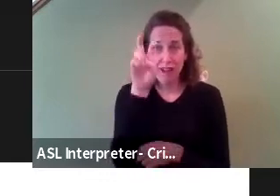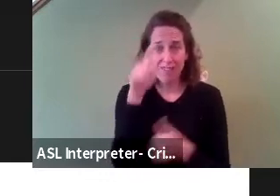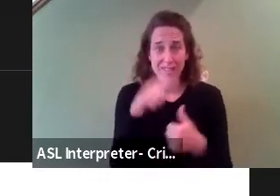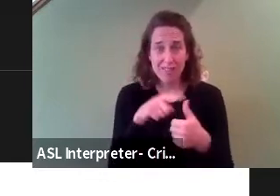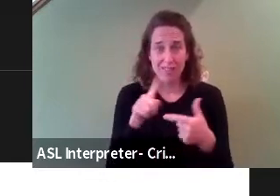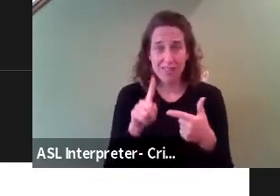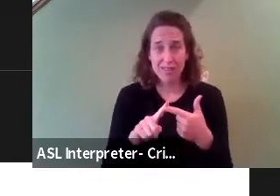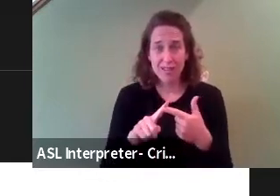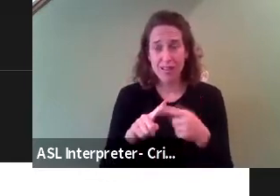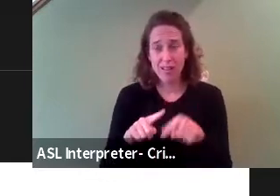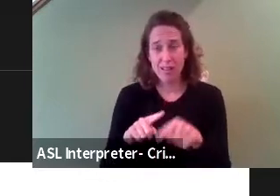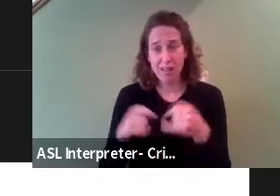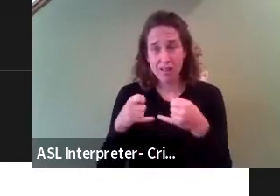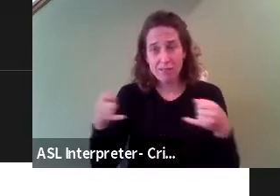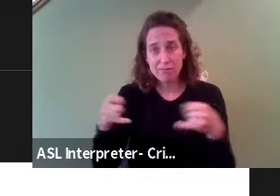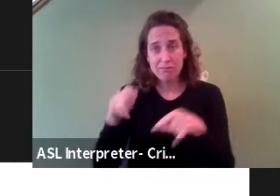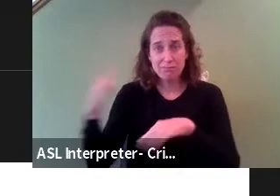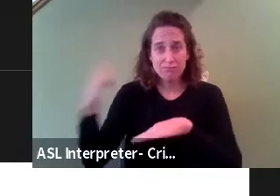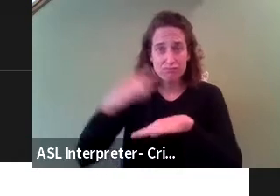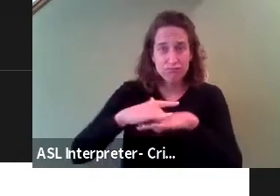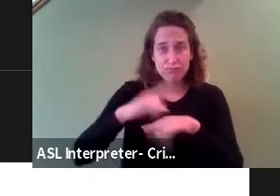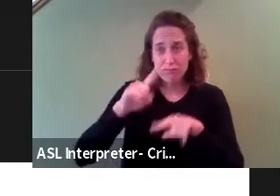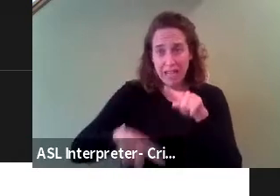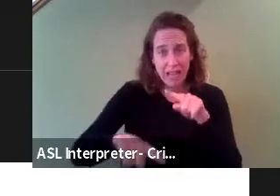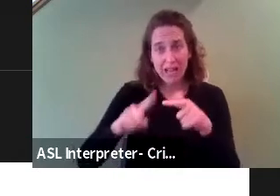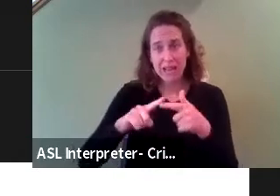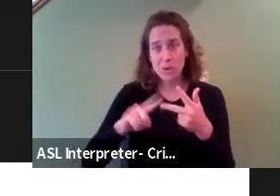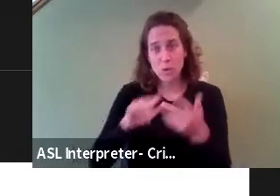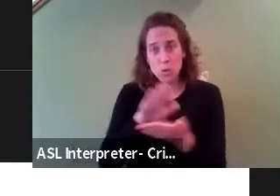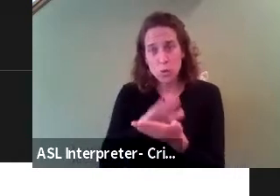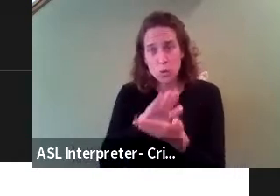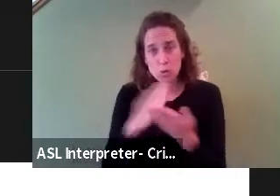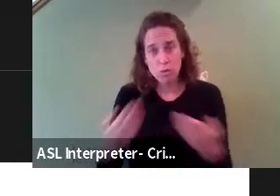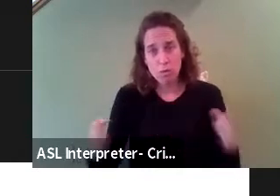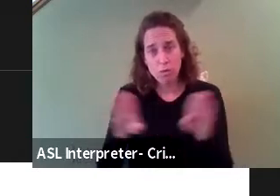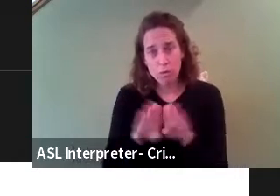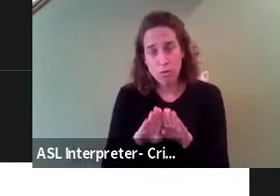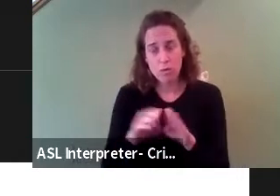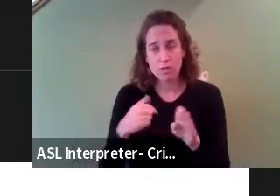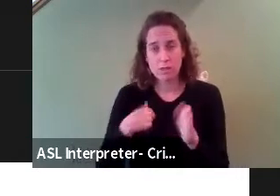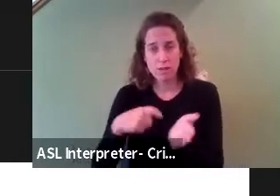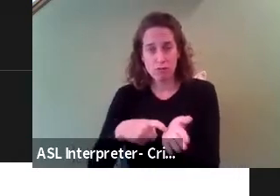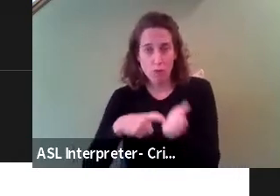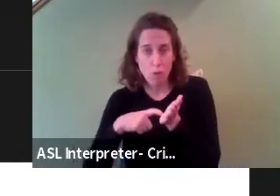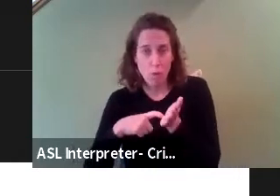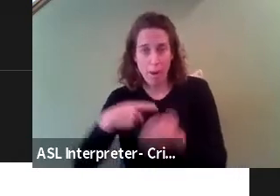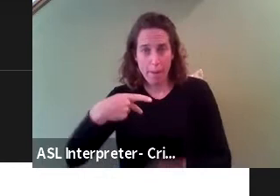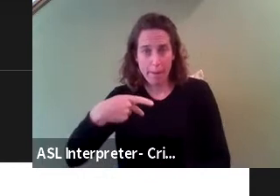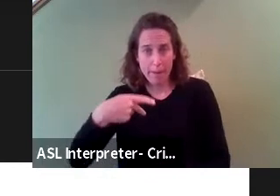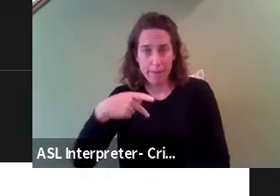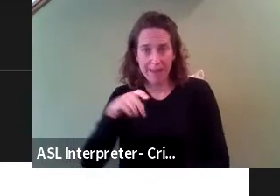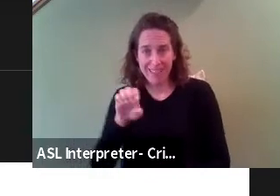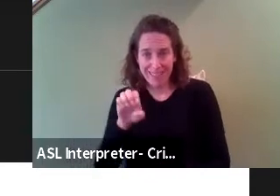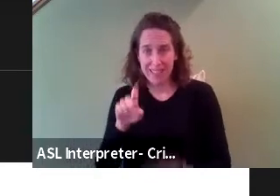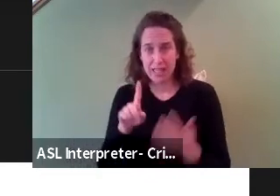border closings, school closings, mandates around PPE, mandates around curfews, and so